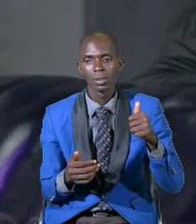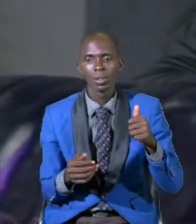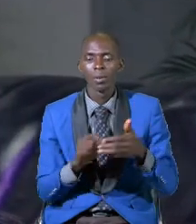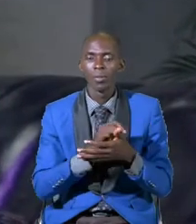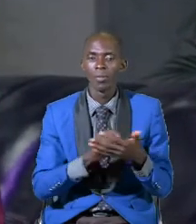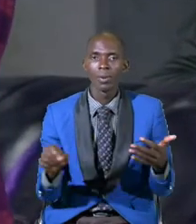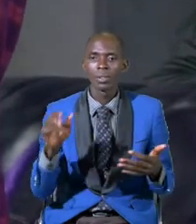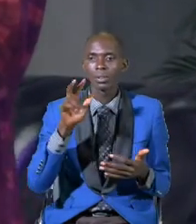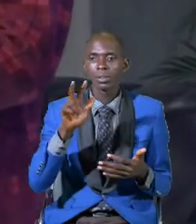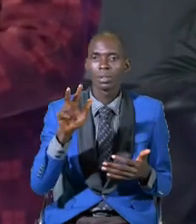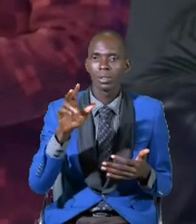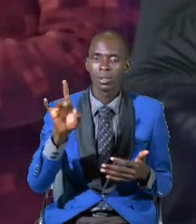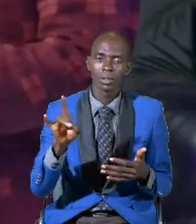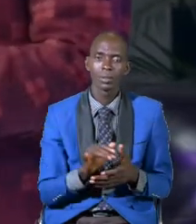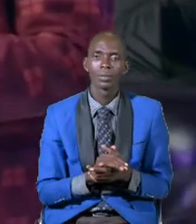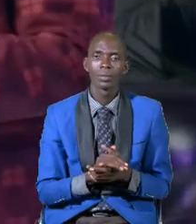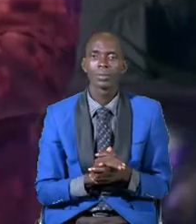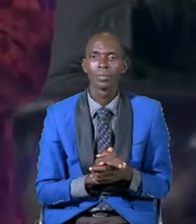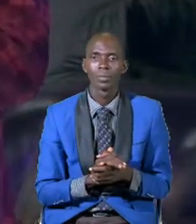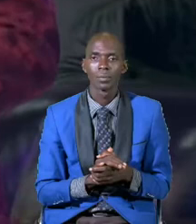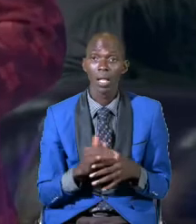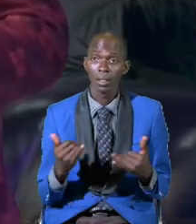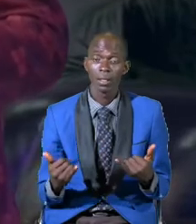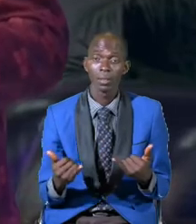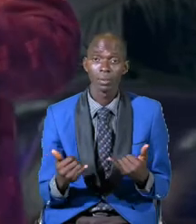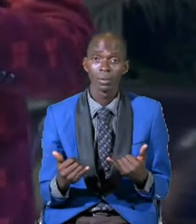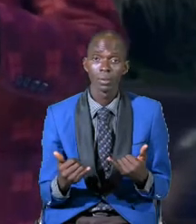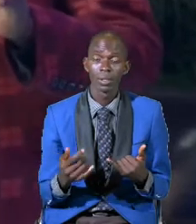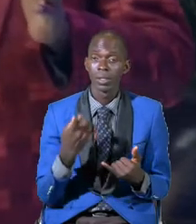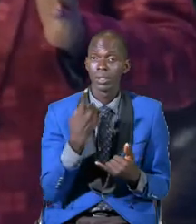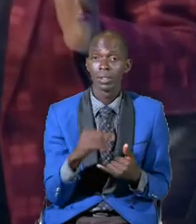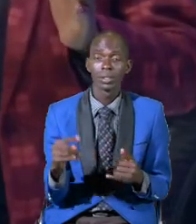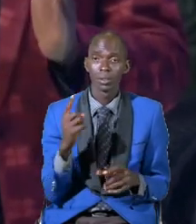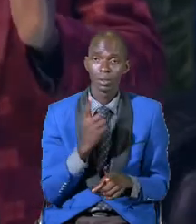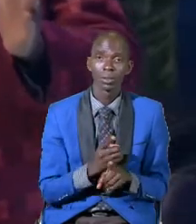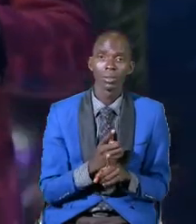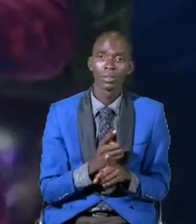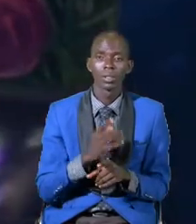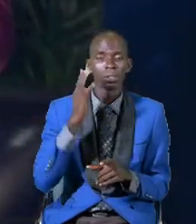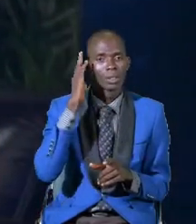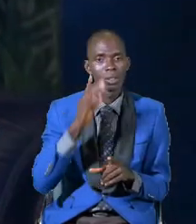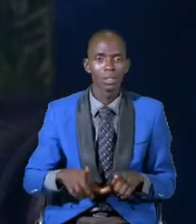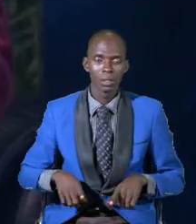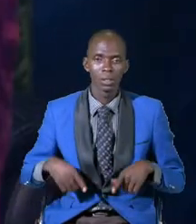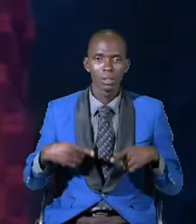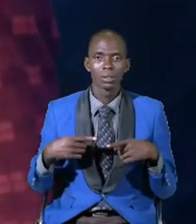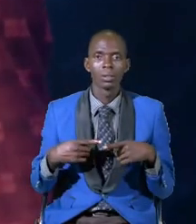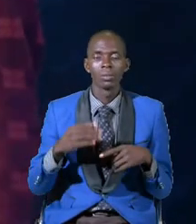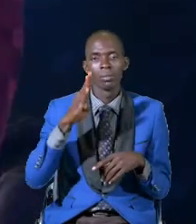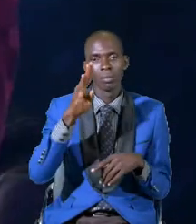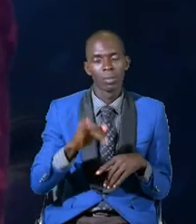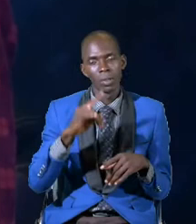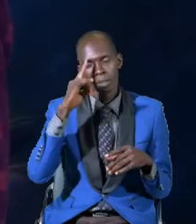from verse 38, it says, now the just shall live by